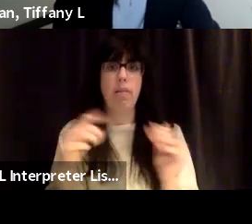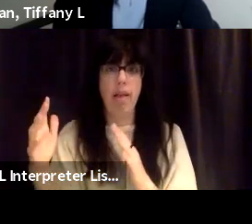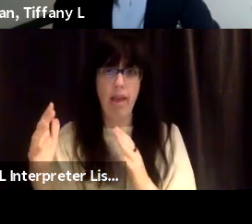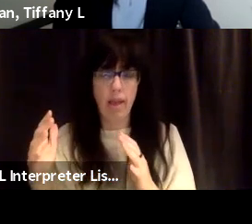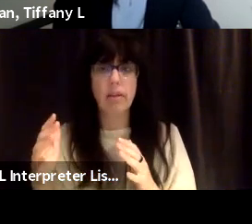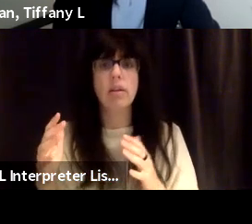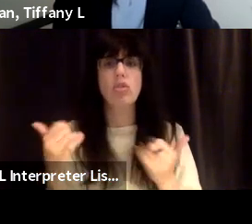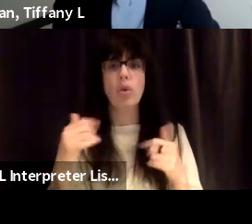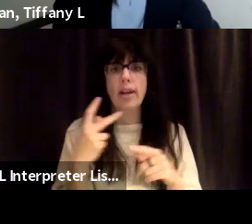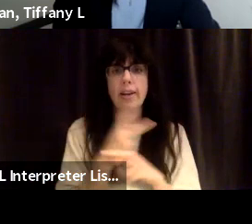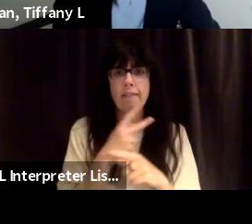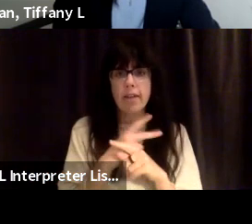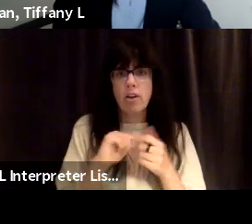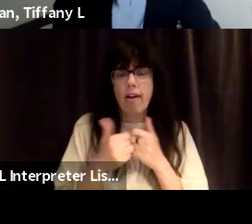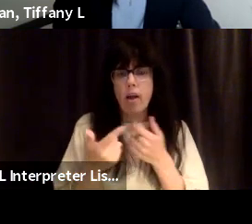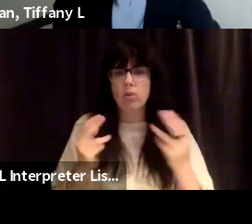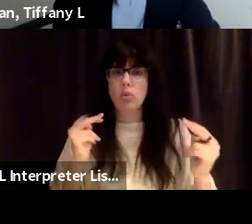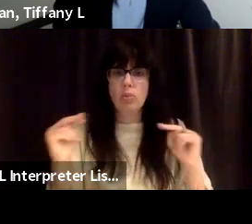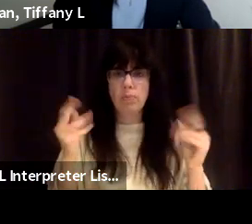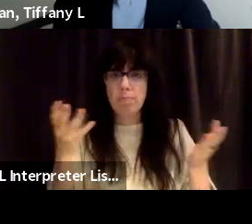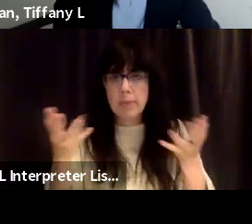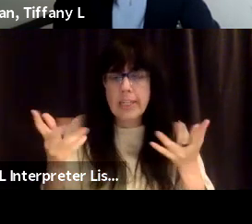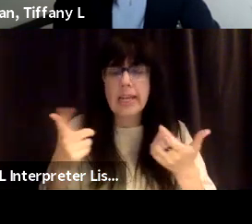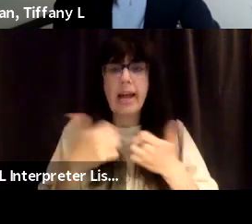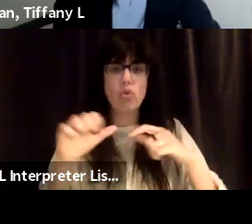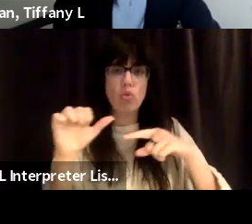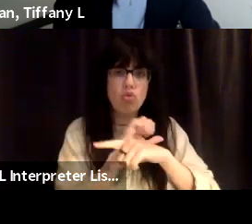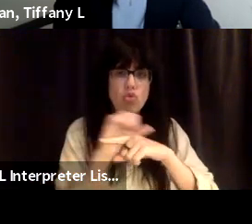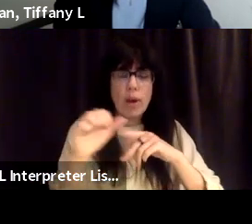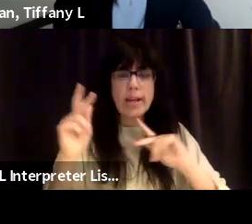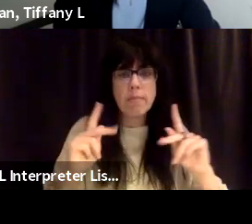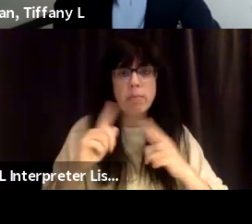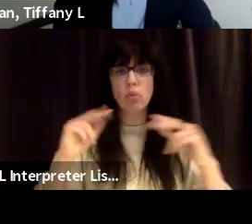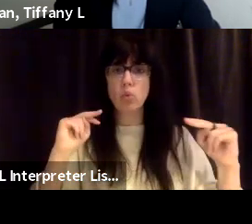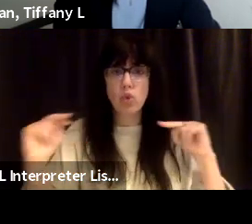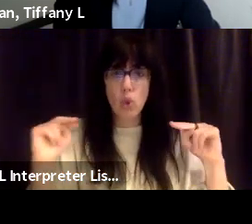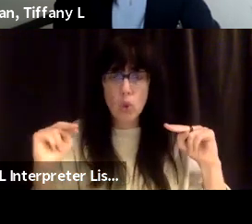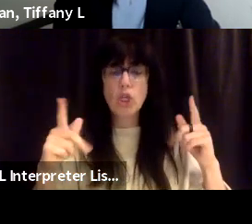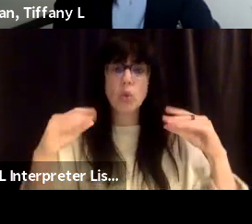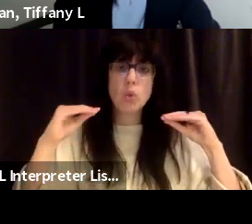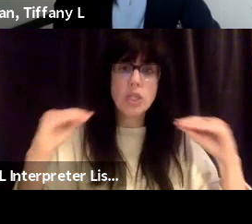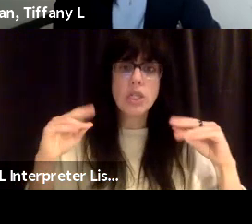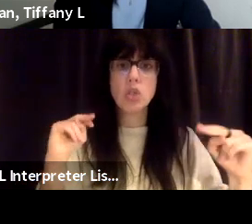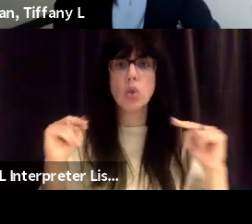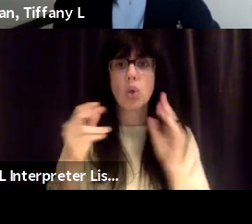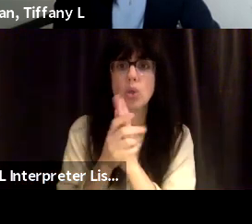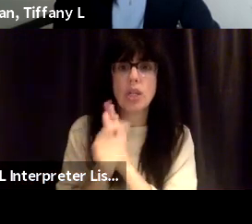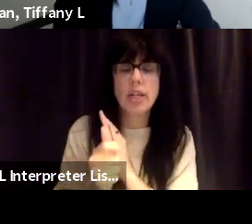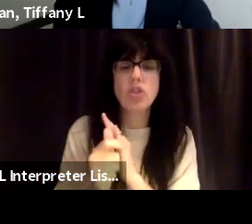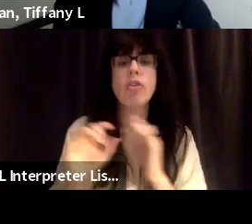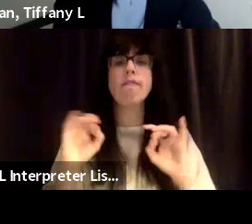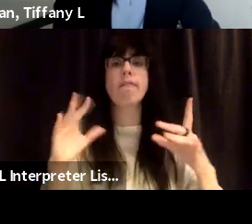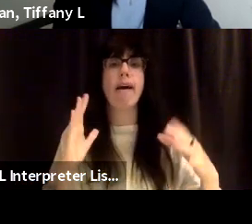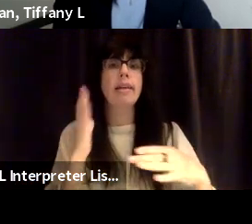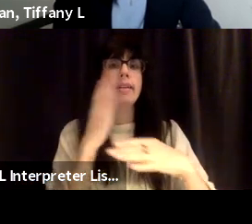to do mediations, figuring out how to train people to negotiate, have negotiation skills, violence interrupters, all those kinds of things,